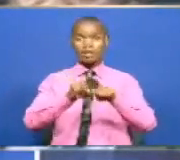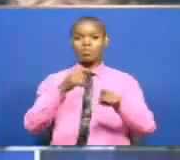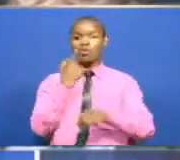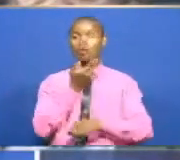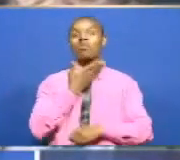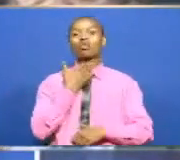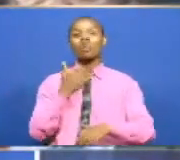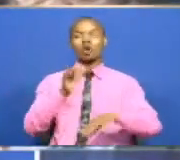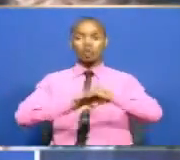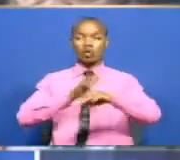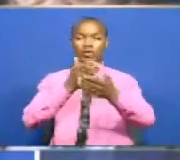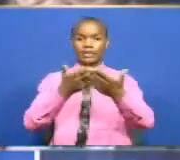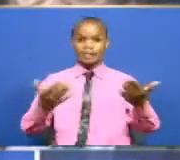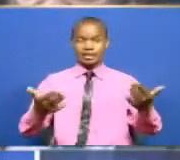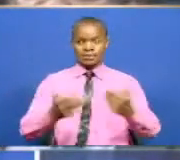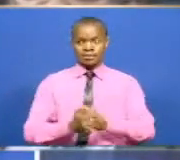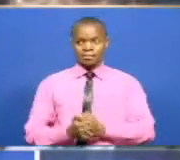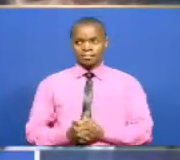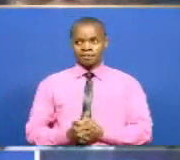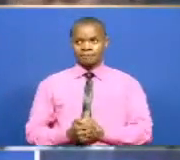wake mazuri.